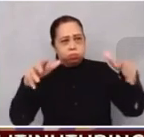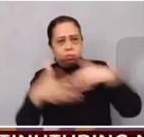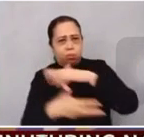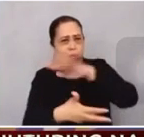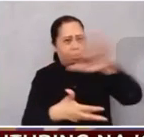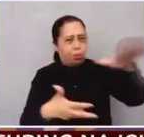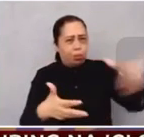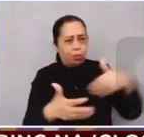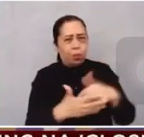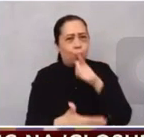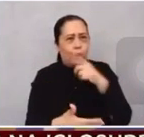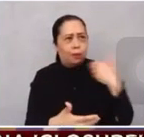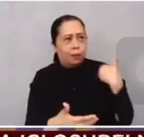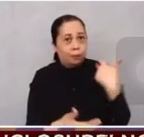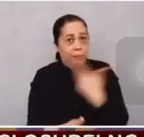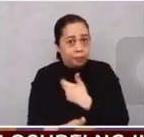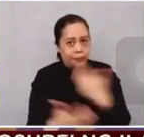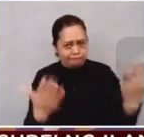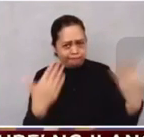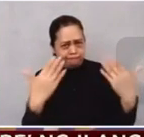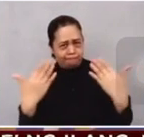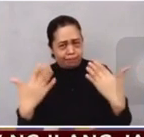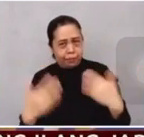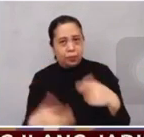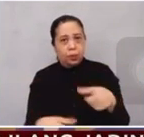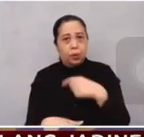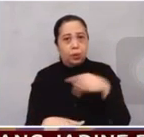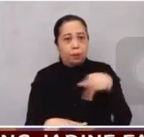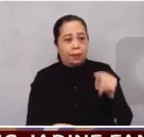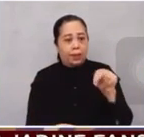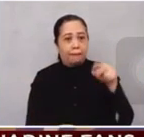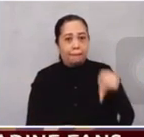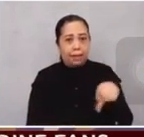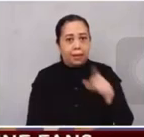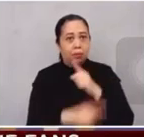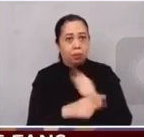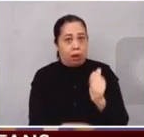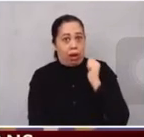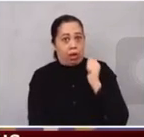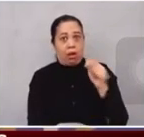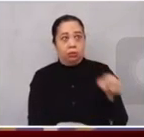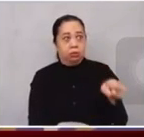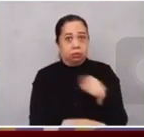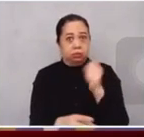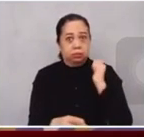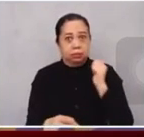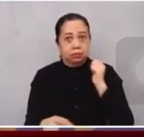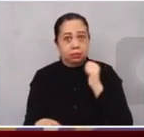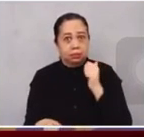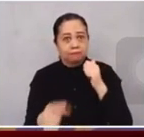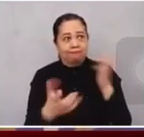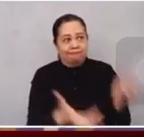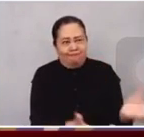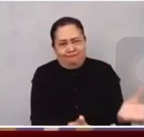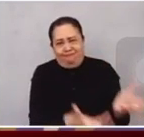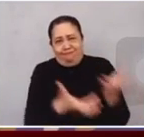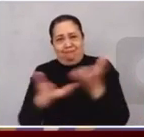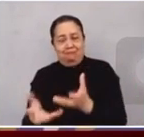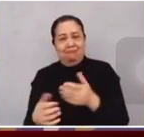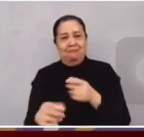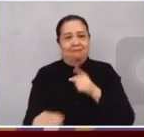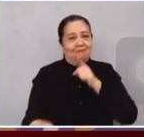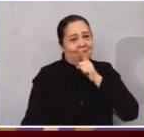hindi na babaccinate, yung mga PNP, yung talagang ayaw, talagang bubuhatin natin at talagang